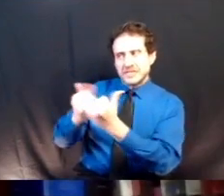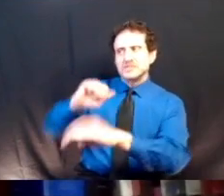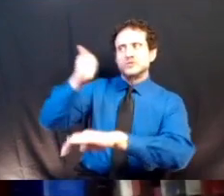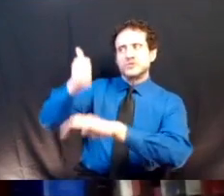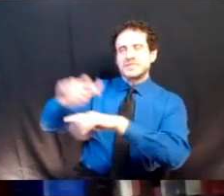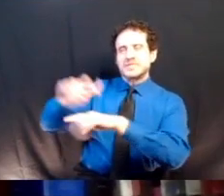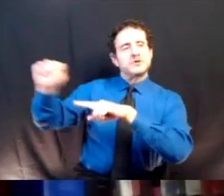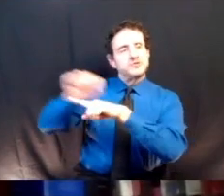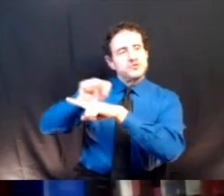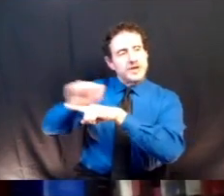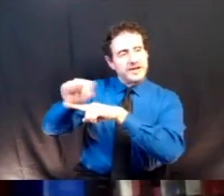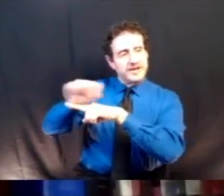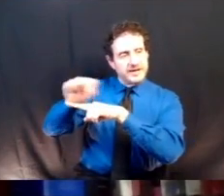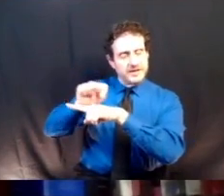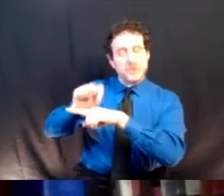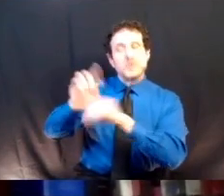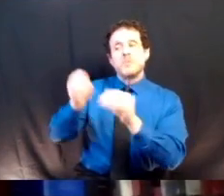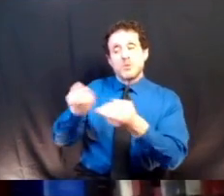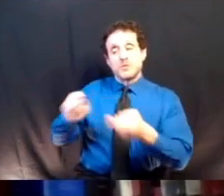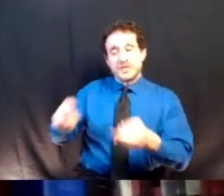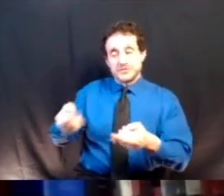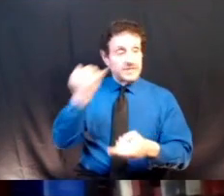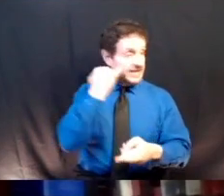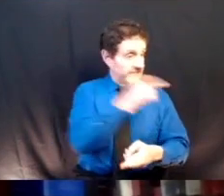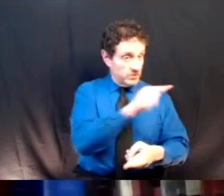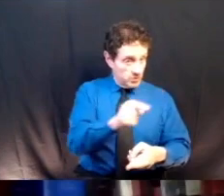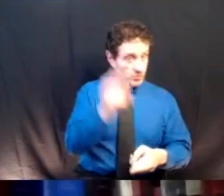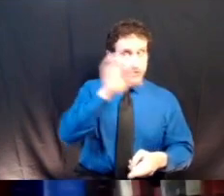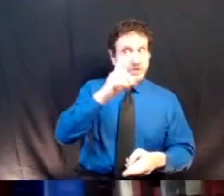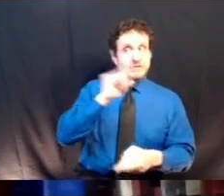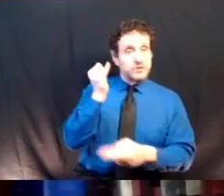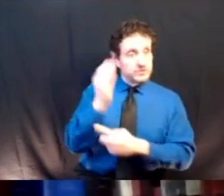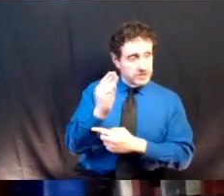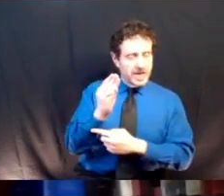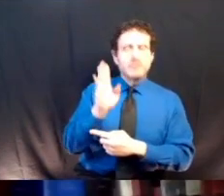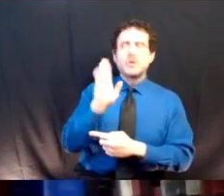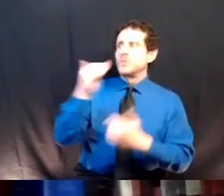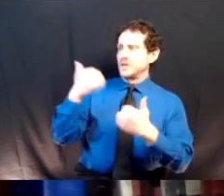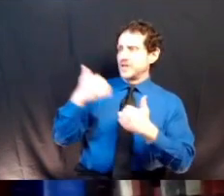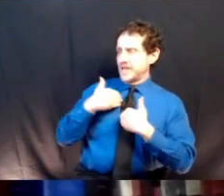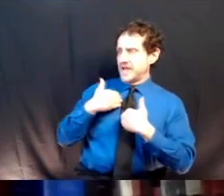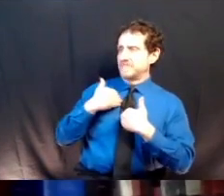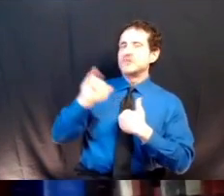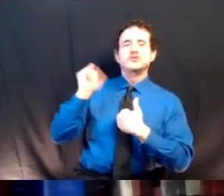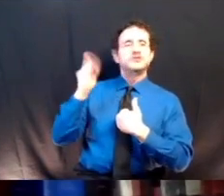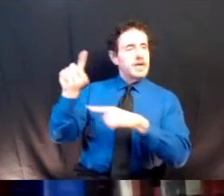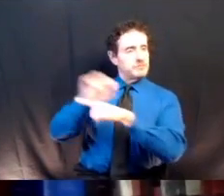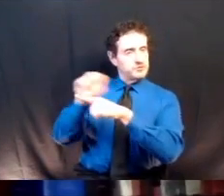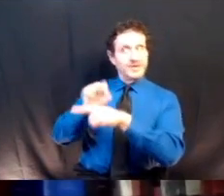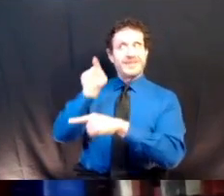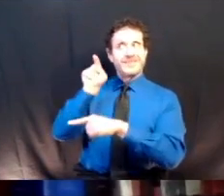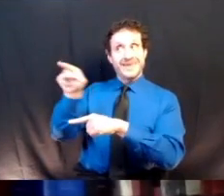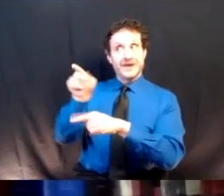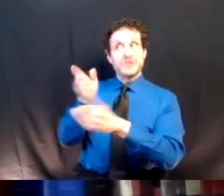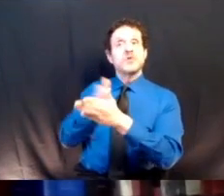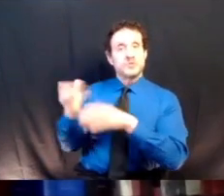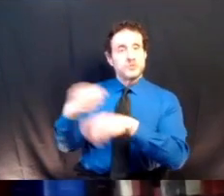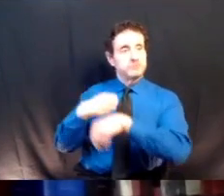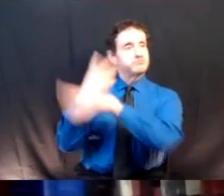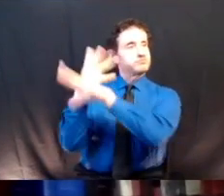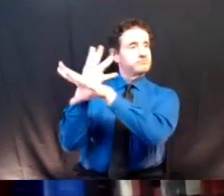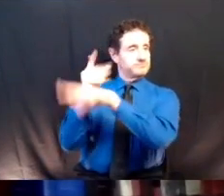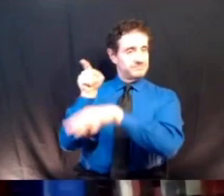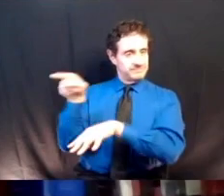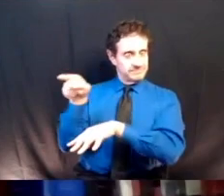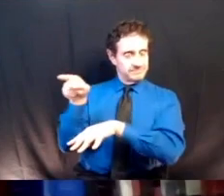resources available to job seekers, including virtual job training. Over the coming months, more of these